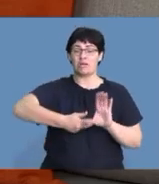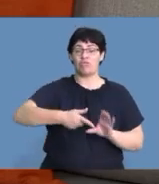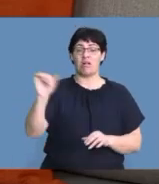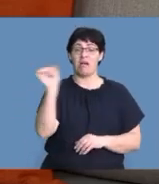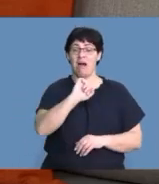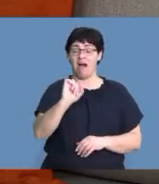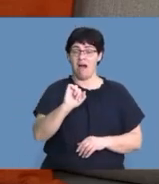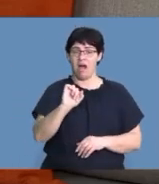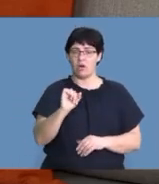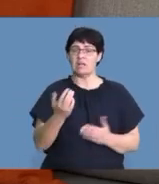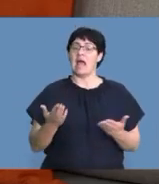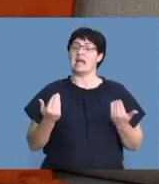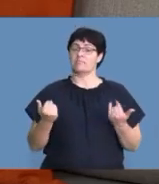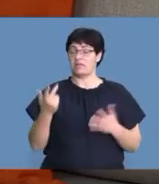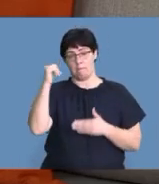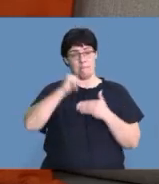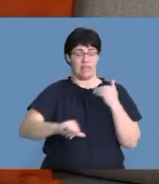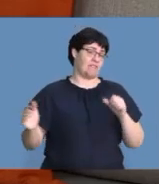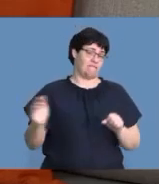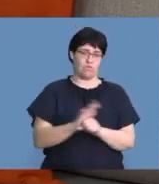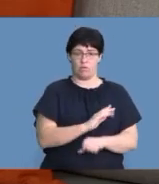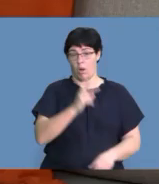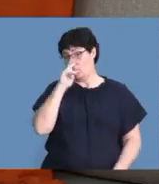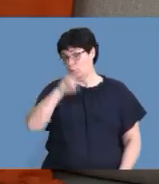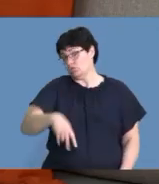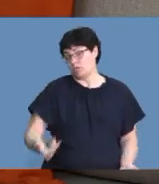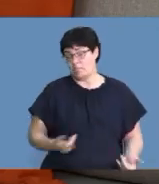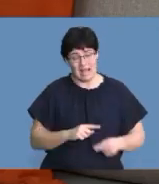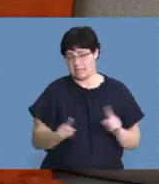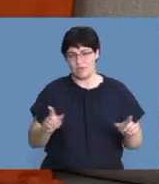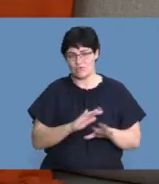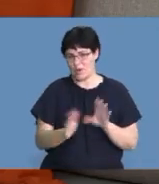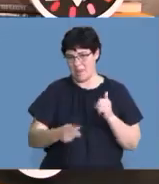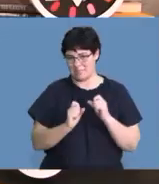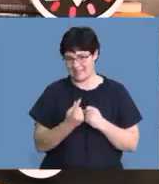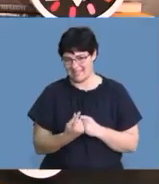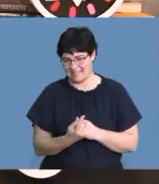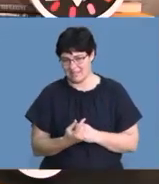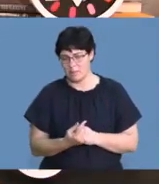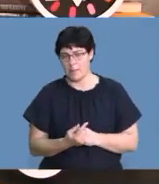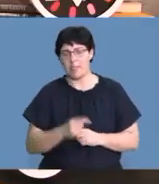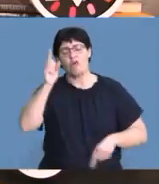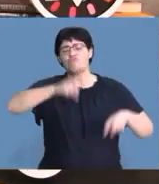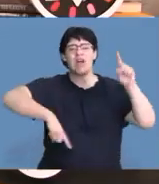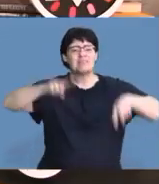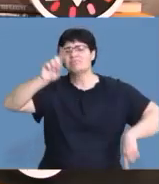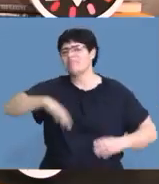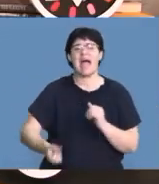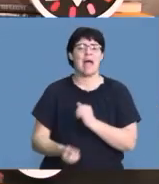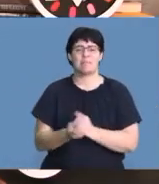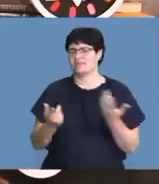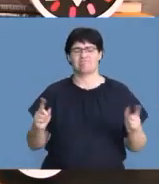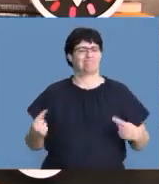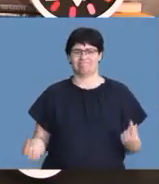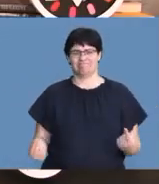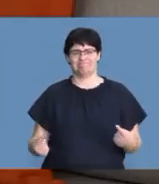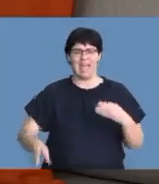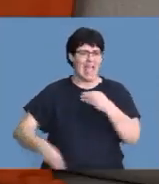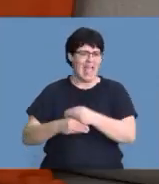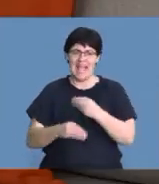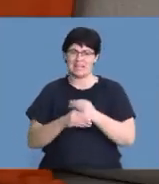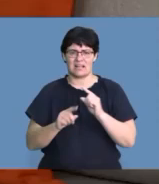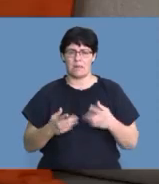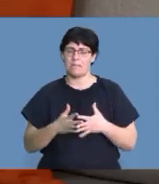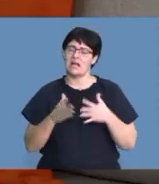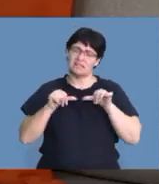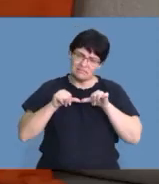put petrol in your petrol tank and expect it to last you for the whole month, although we wish it would. So random doesn't add up. You have to